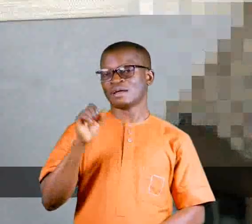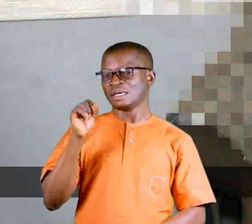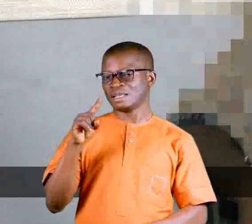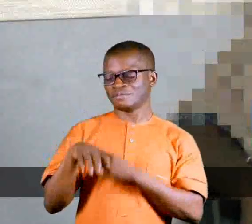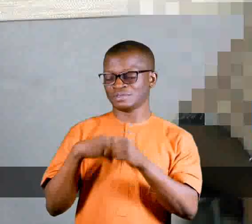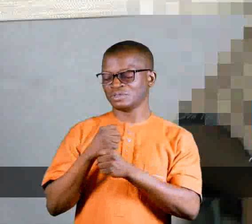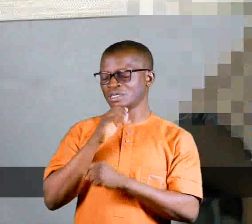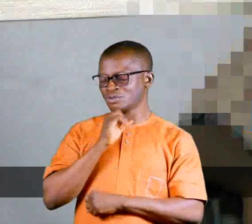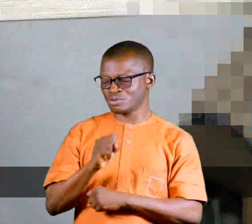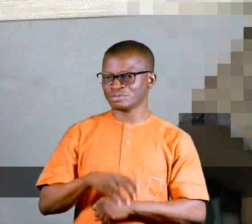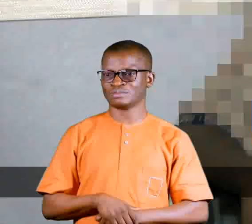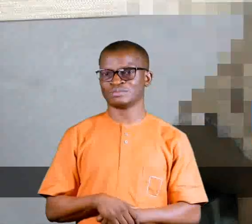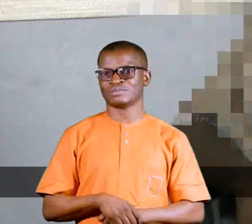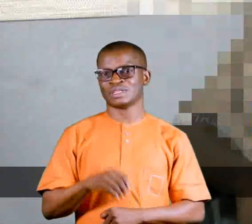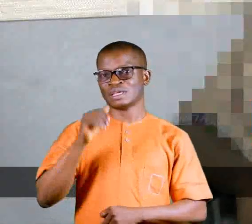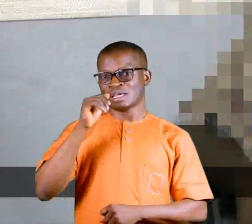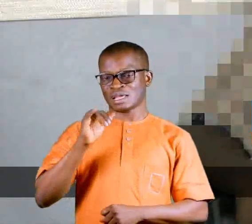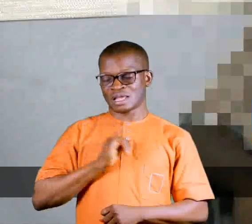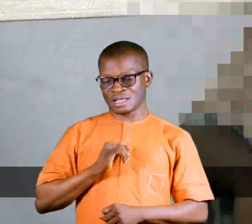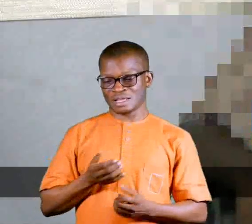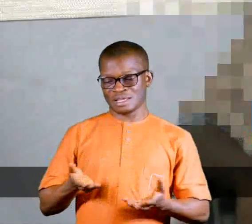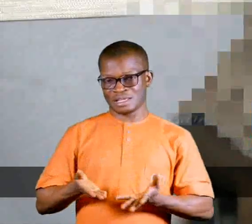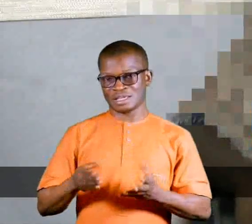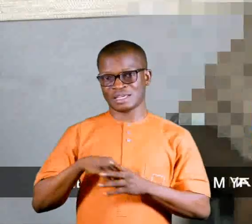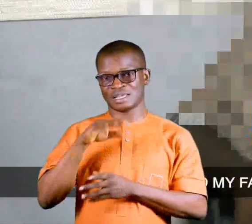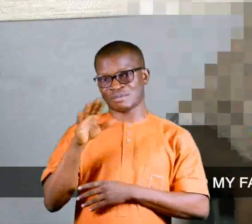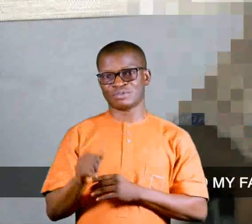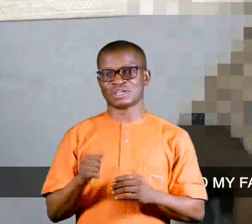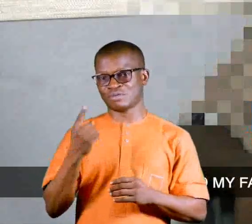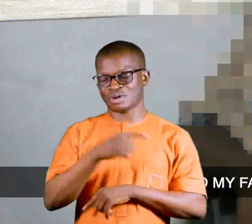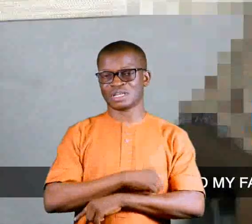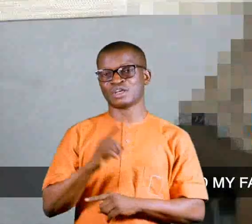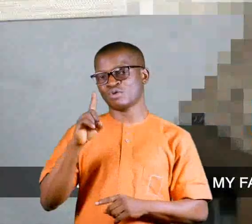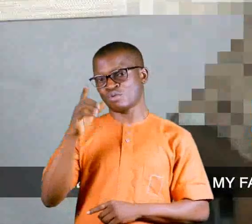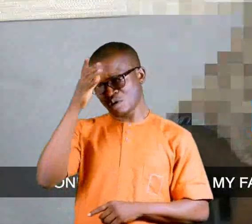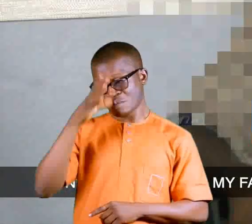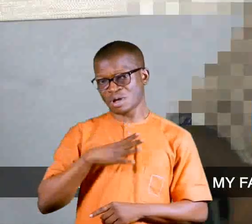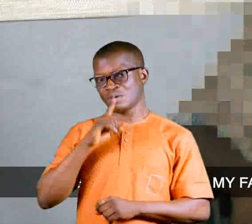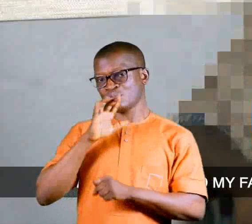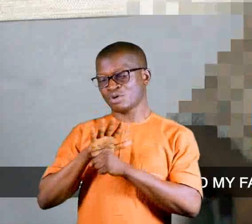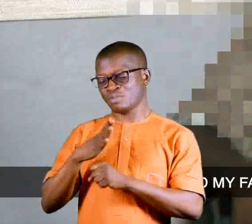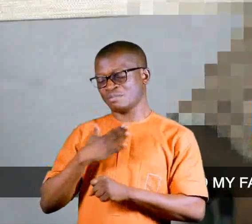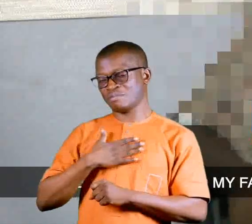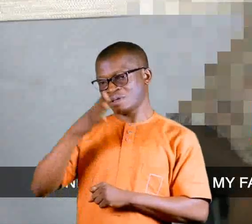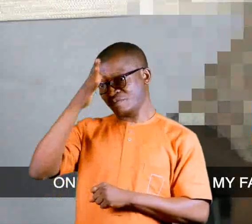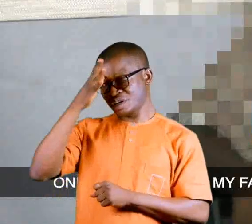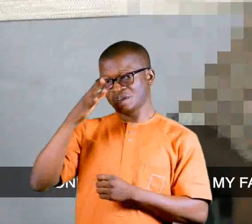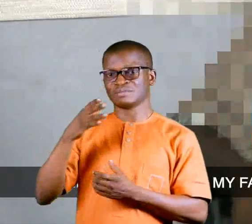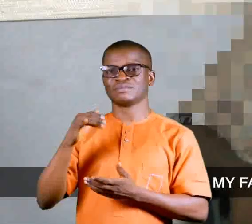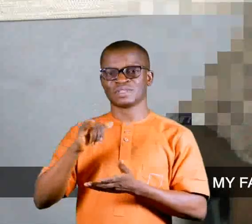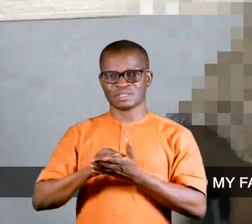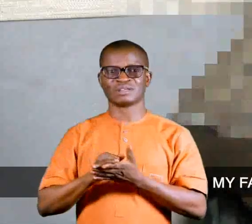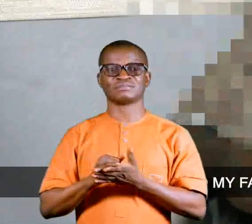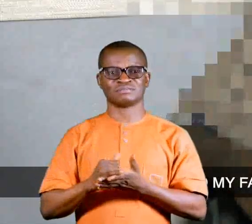I'm 11 years old. I live in Abuja. One man called, promised my father, he said